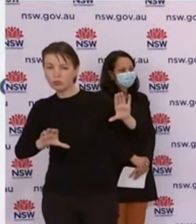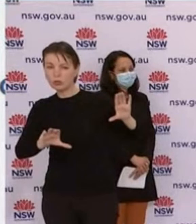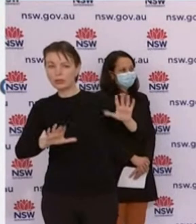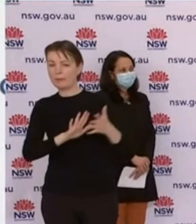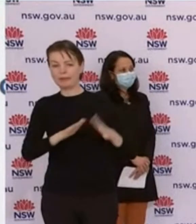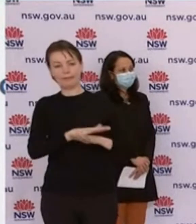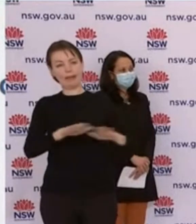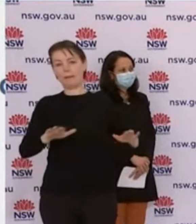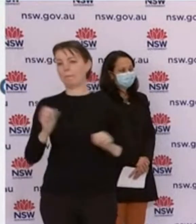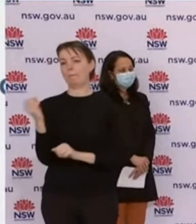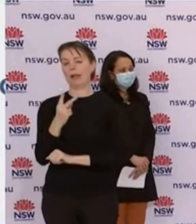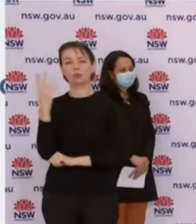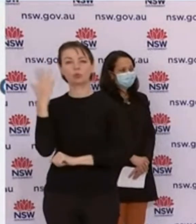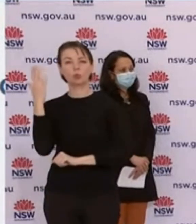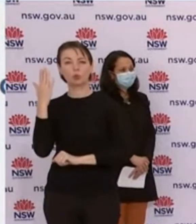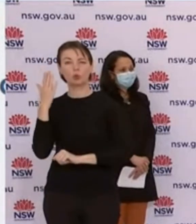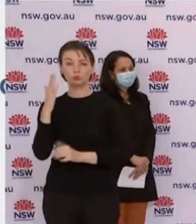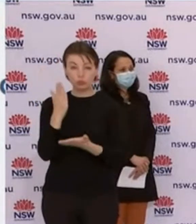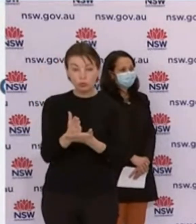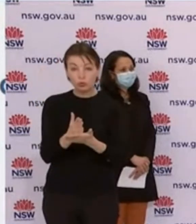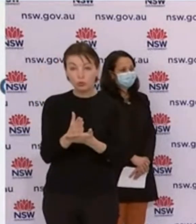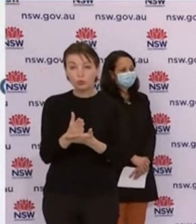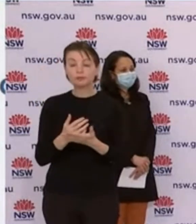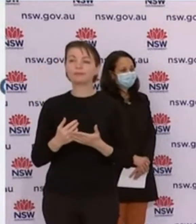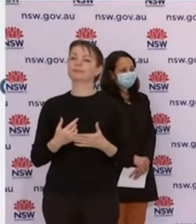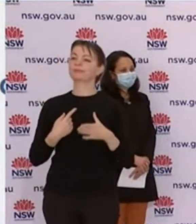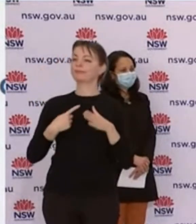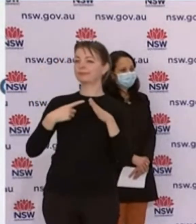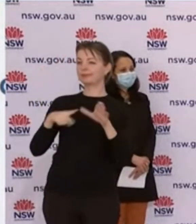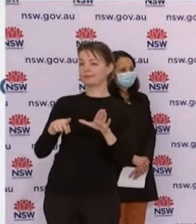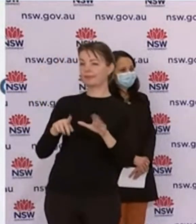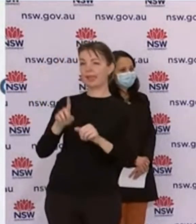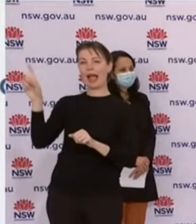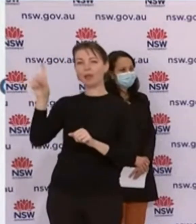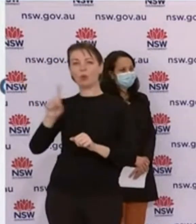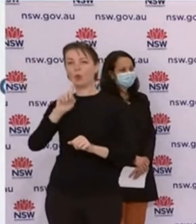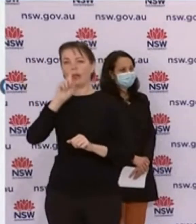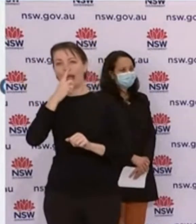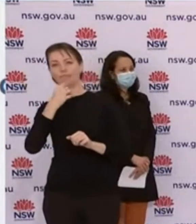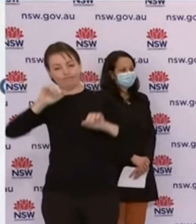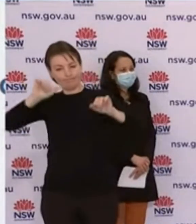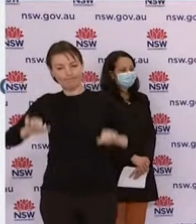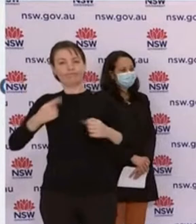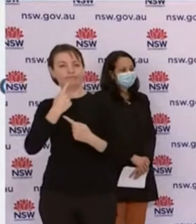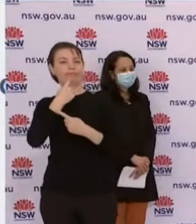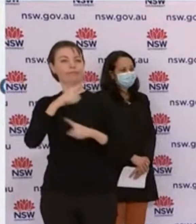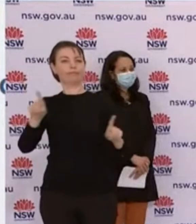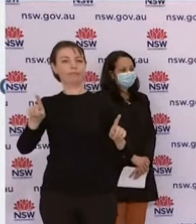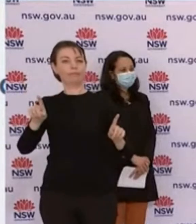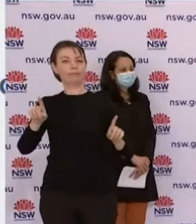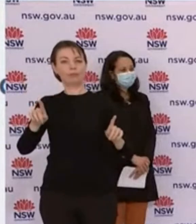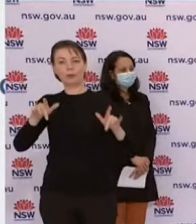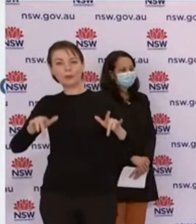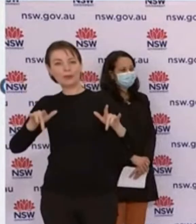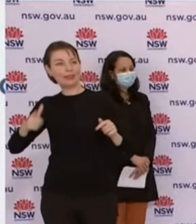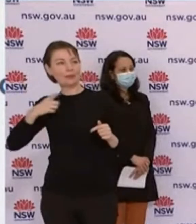we make any definite statements. It would be unfair to families and unfair to communities to make definitive statements when October